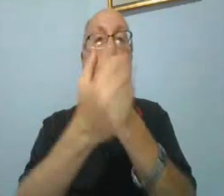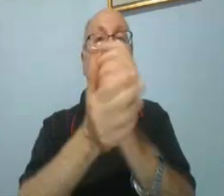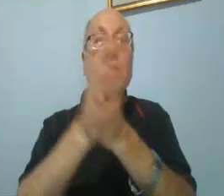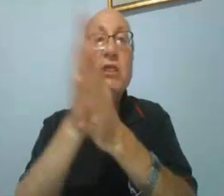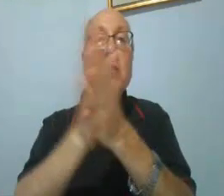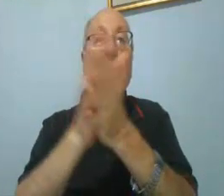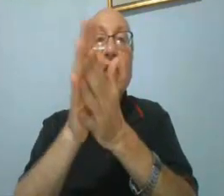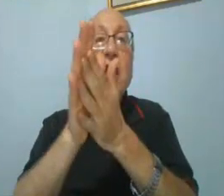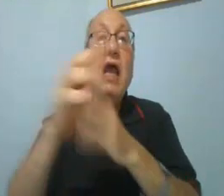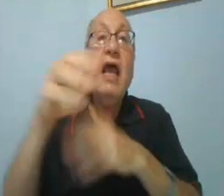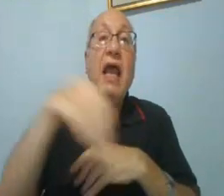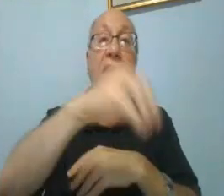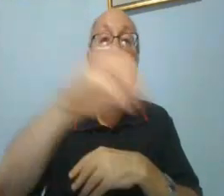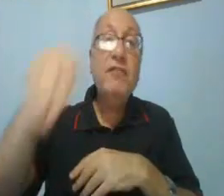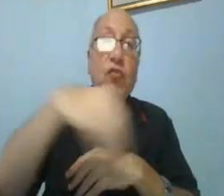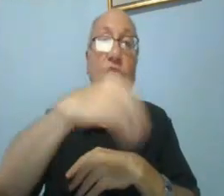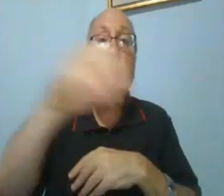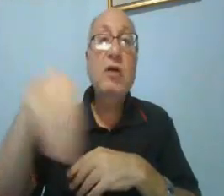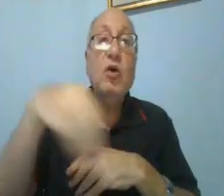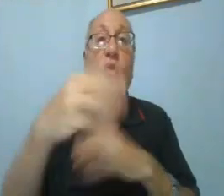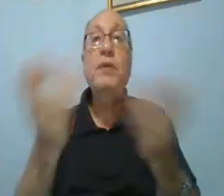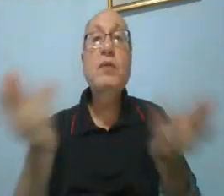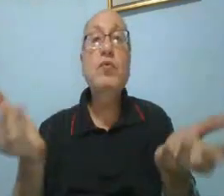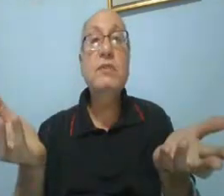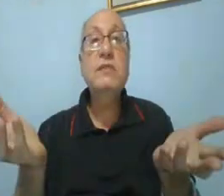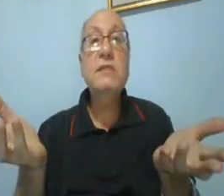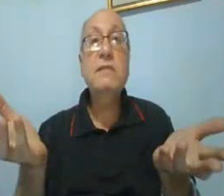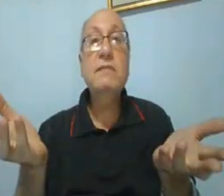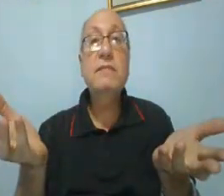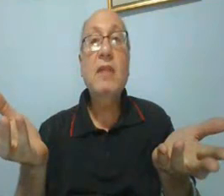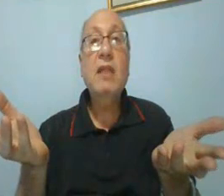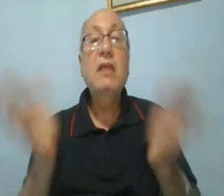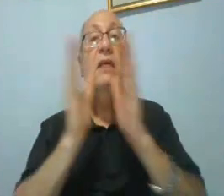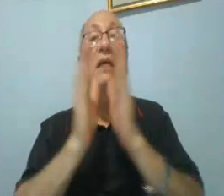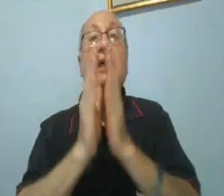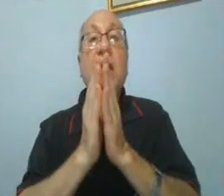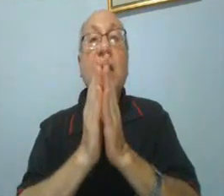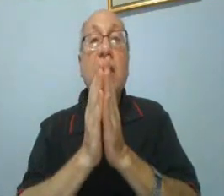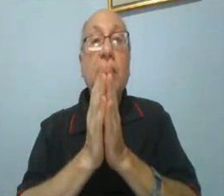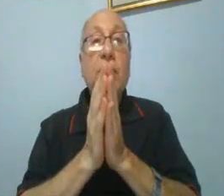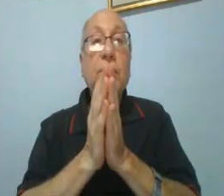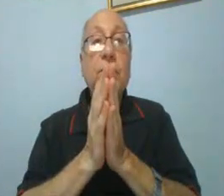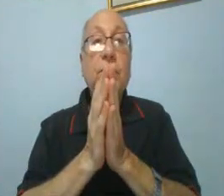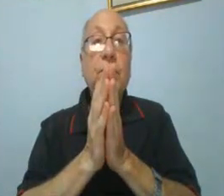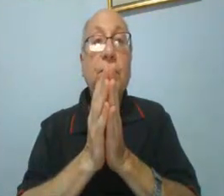rapid hand washing, and for open wounds.